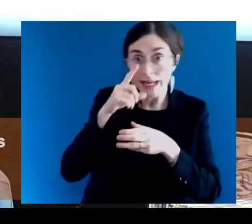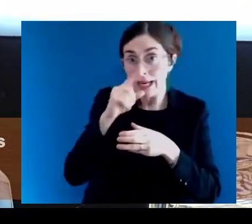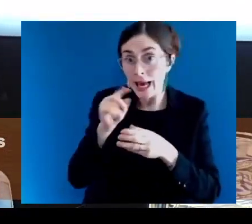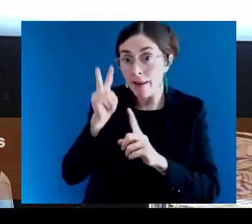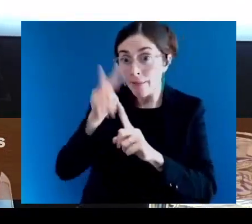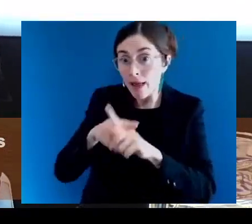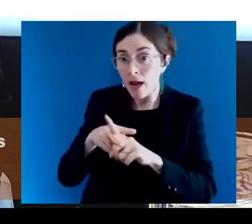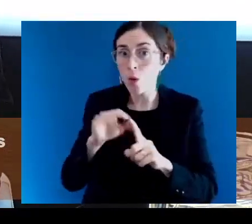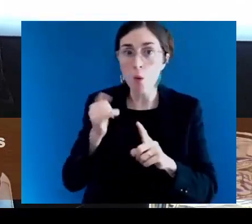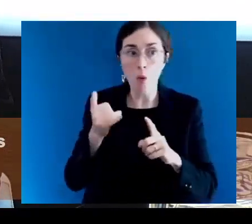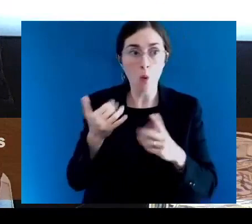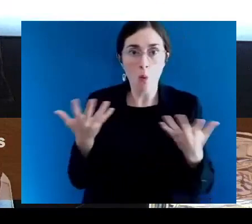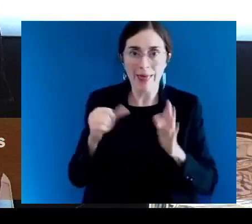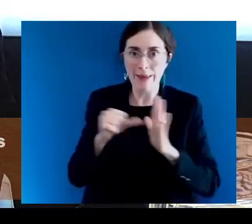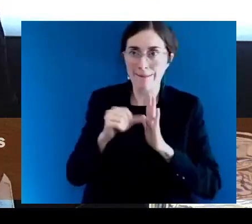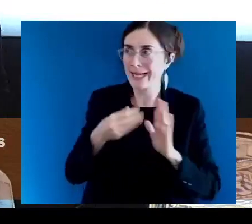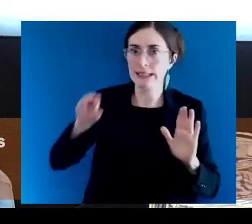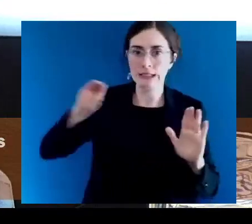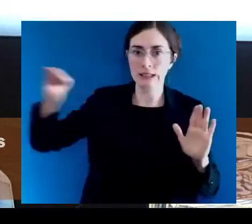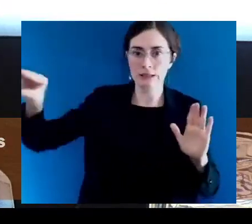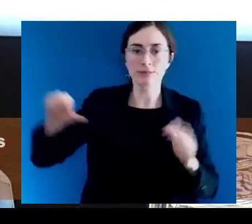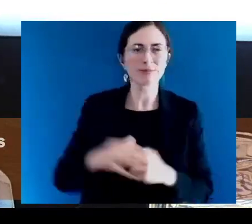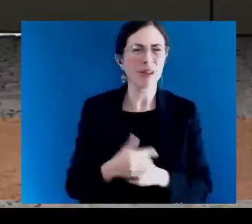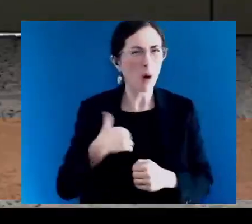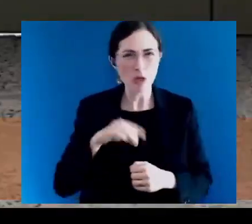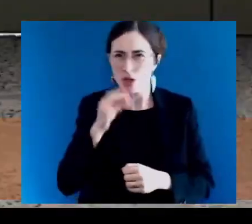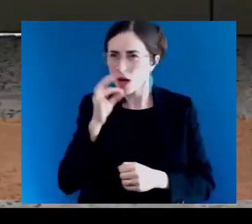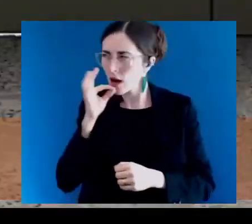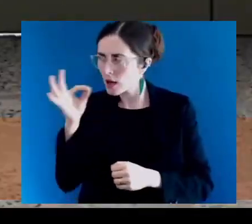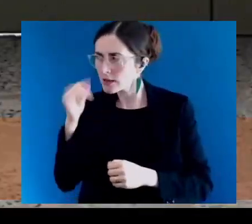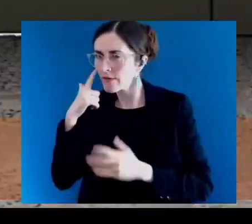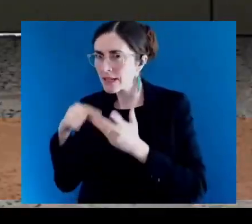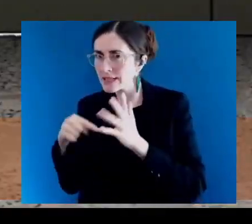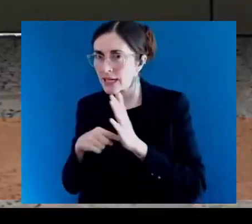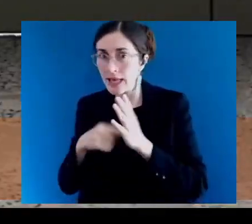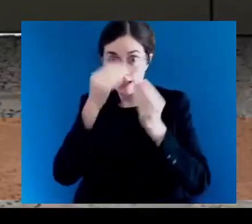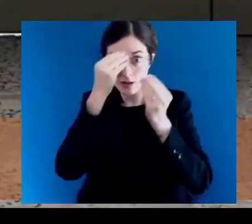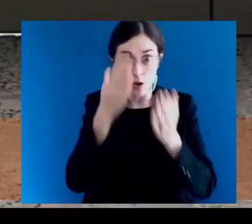in some other way. Okay. So I just want to be sure on that, if you allow me. No problem.